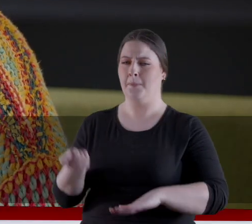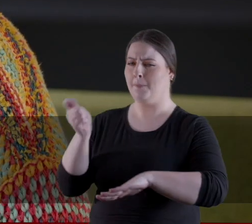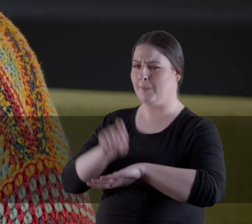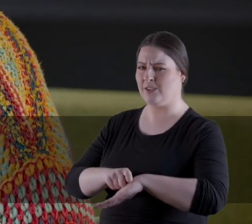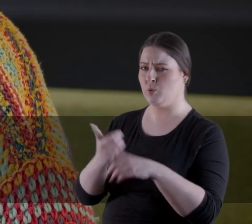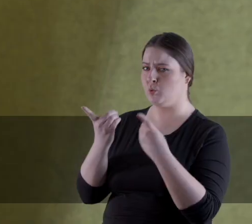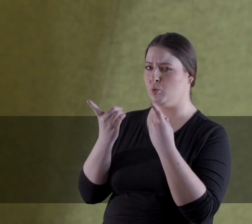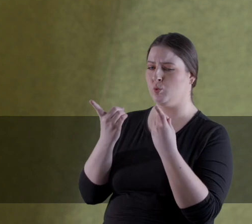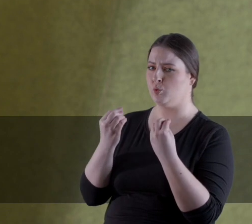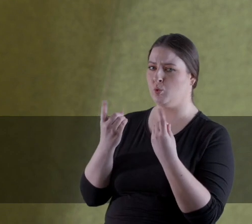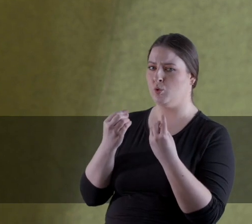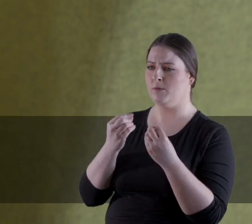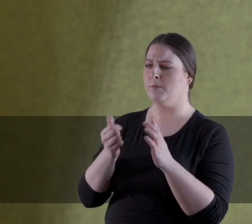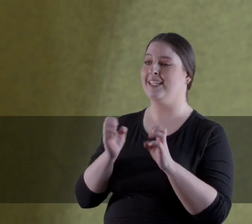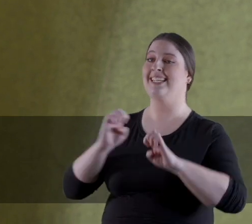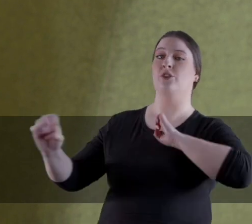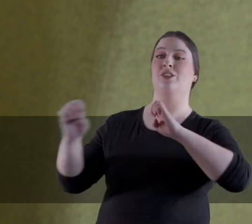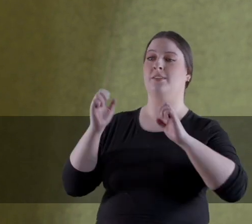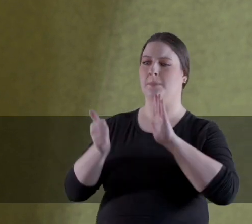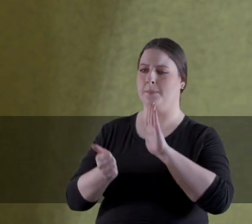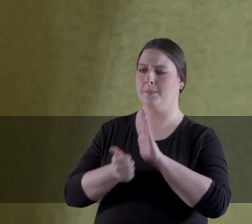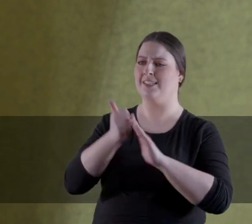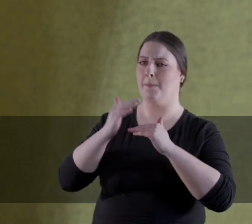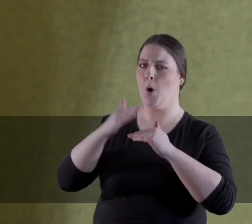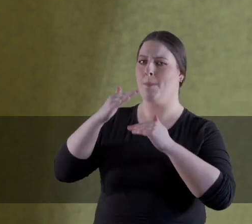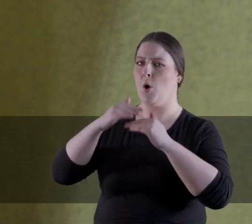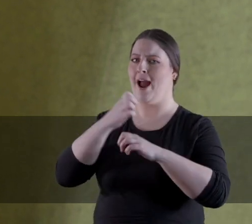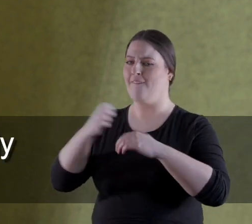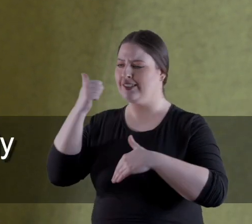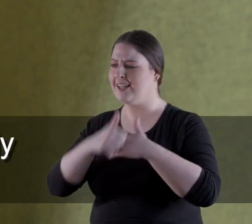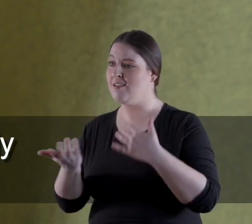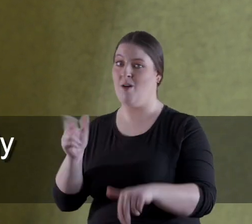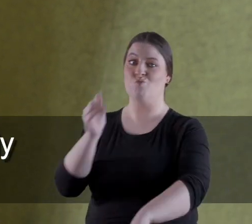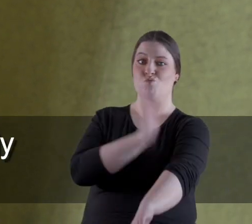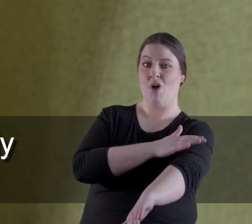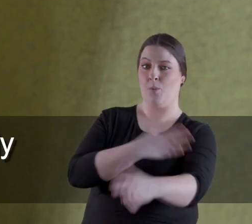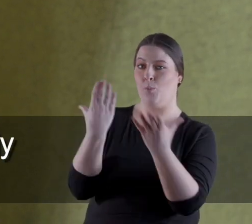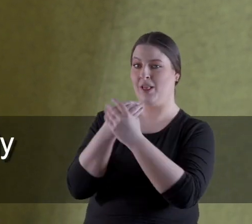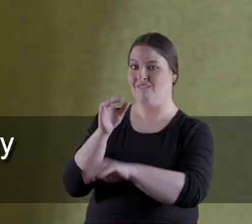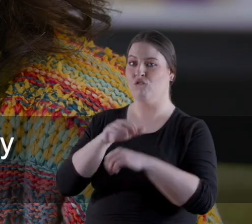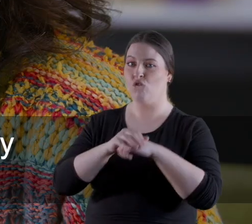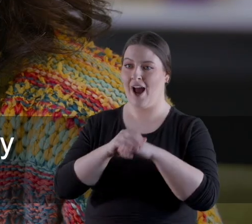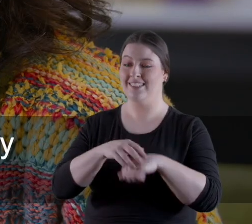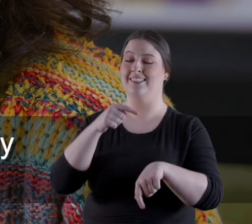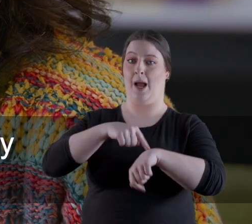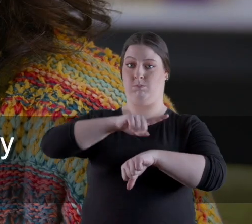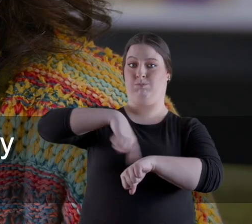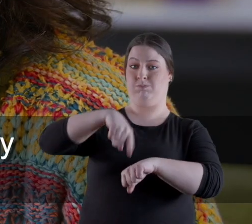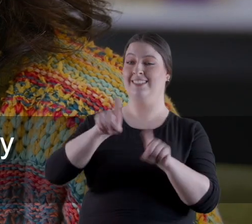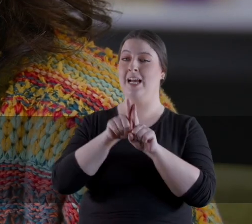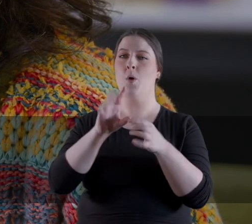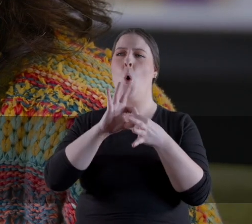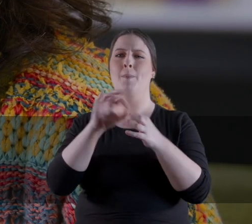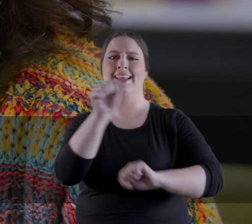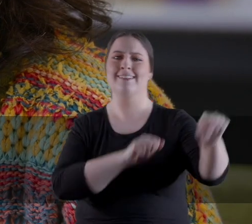The best thing you can do is to build up amount of exercises each day. Try walking with a friend and the time will pass